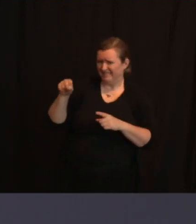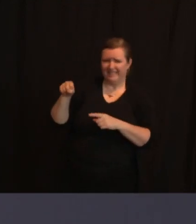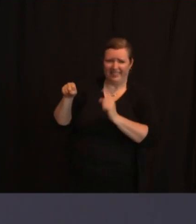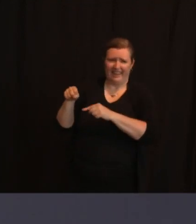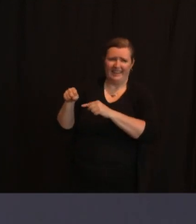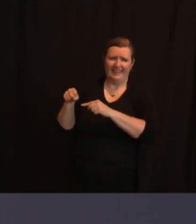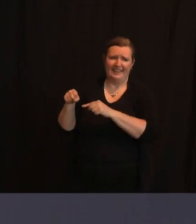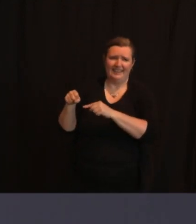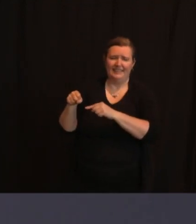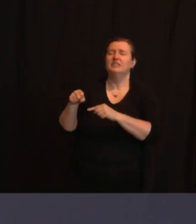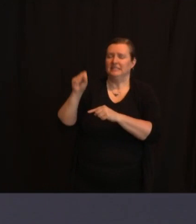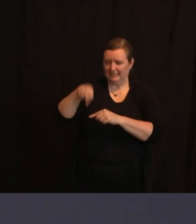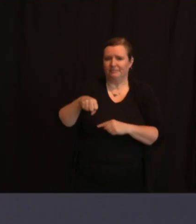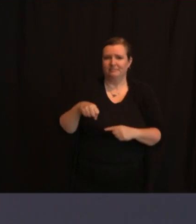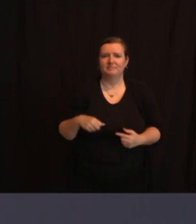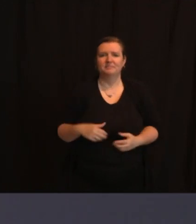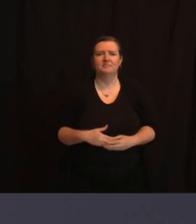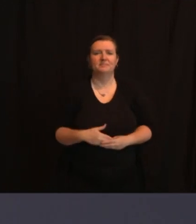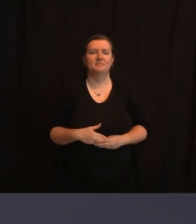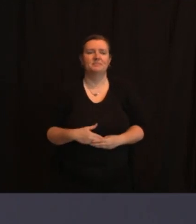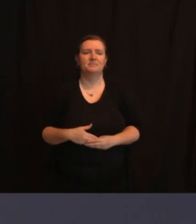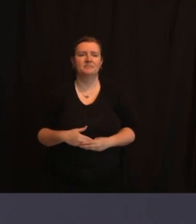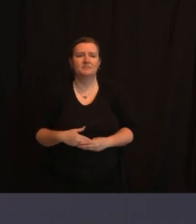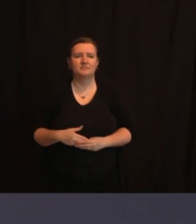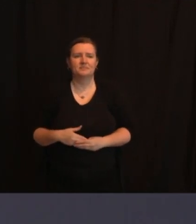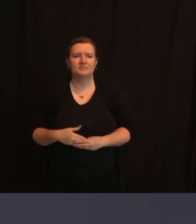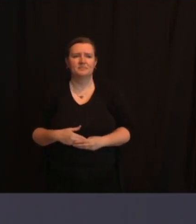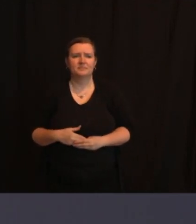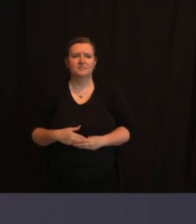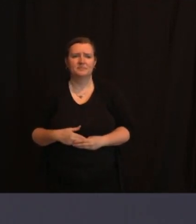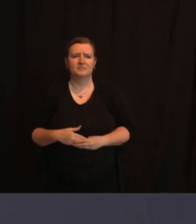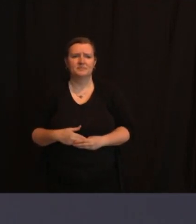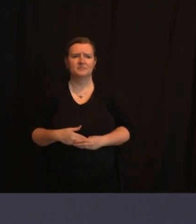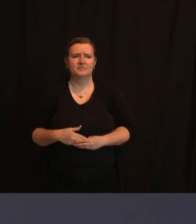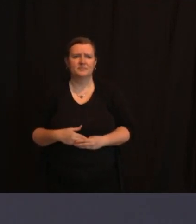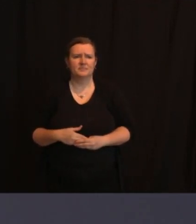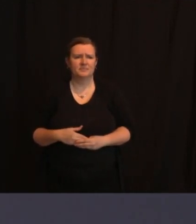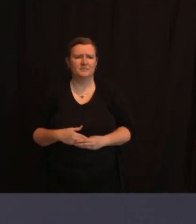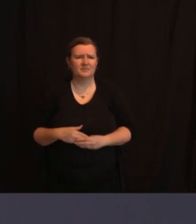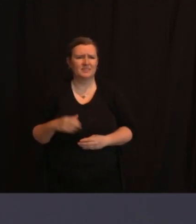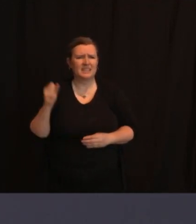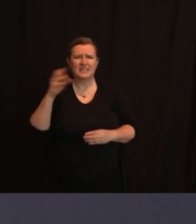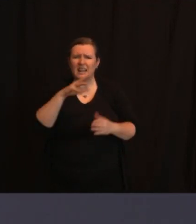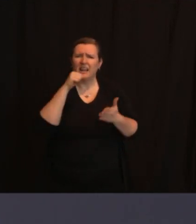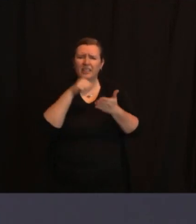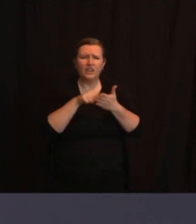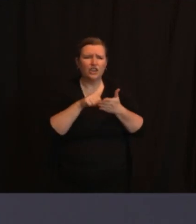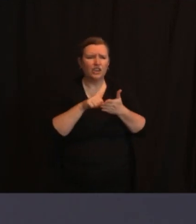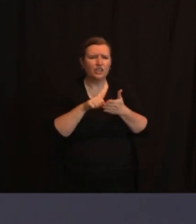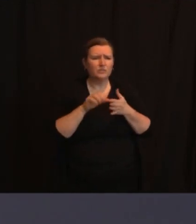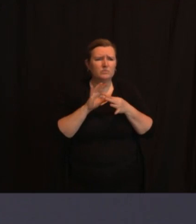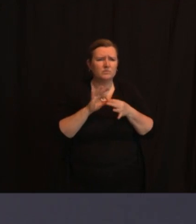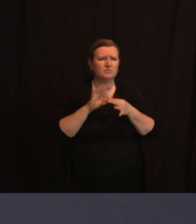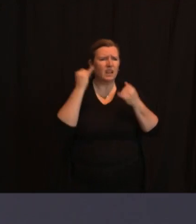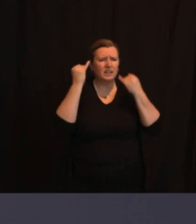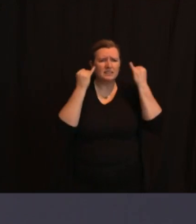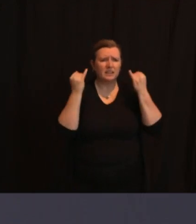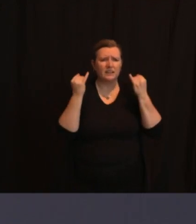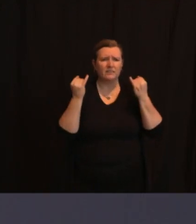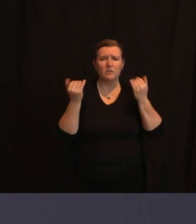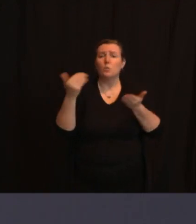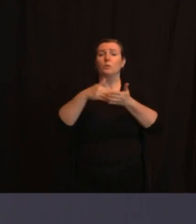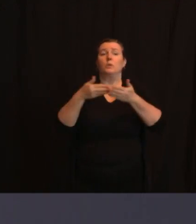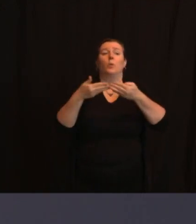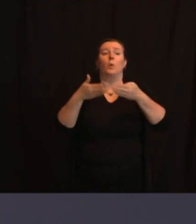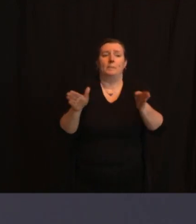And the state's chambers, business associations, and trade groups sent you a letter this week on ideas for reopening the economy. Anything in those